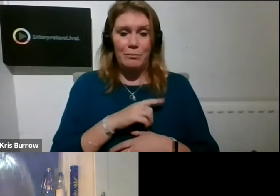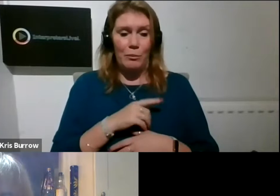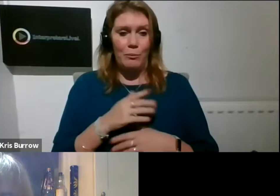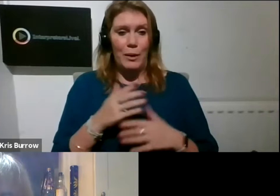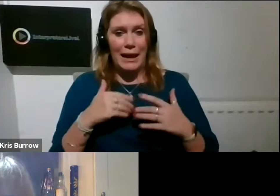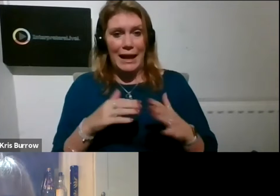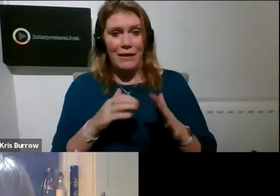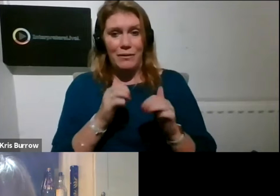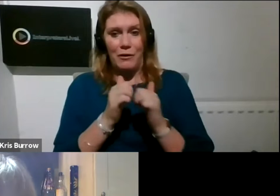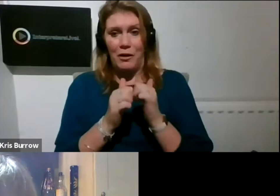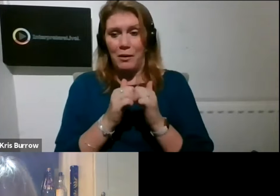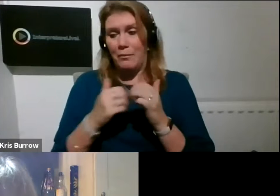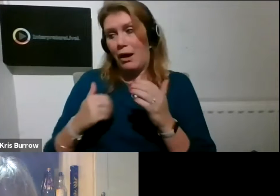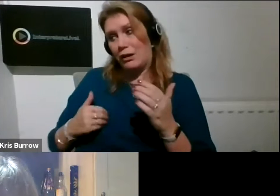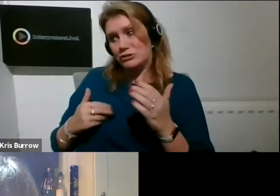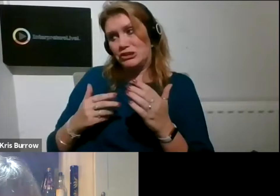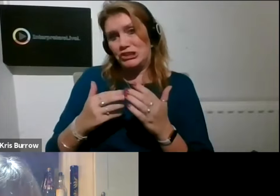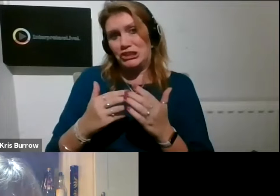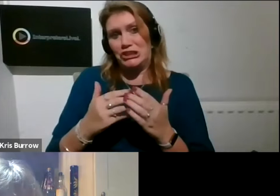it?